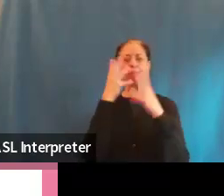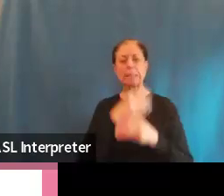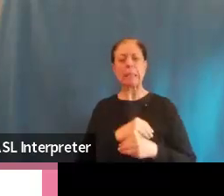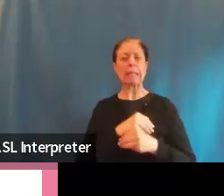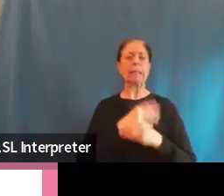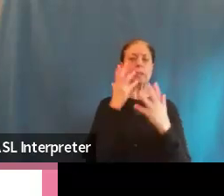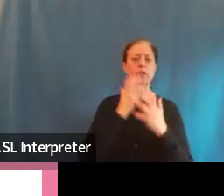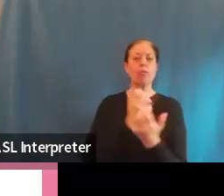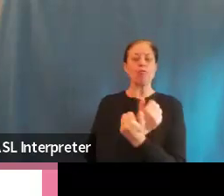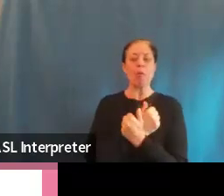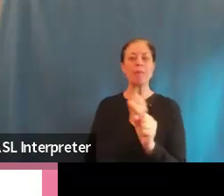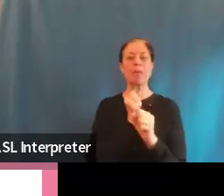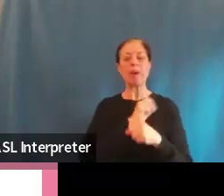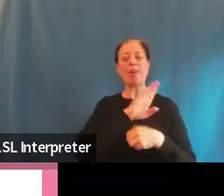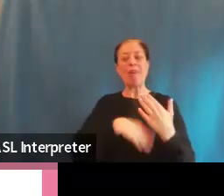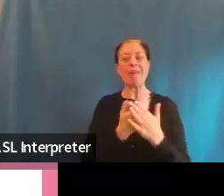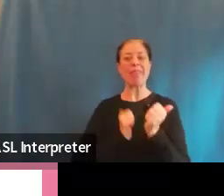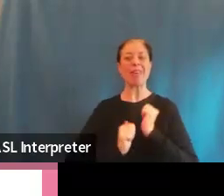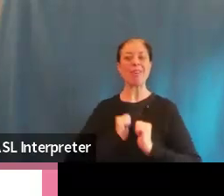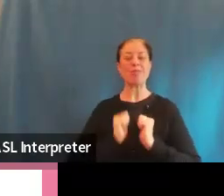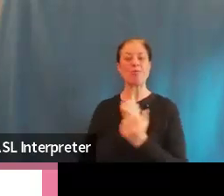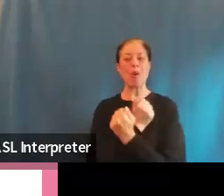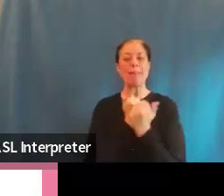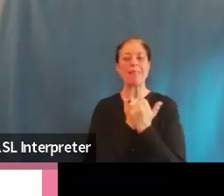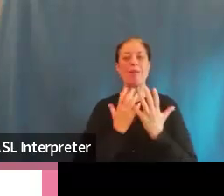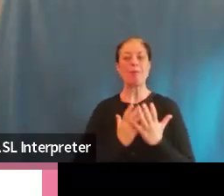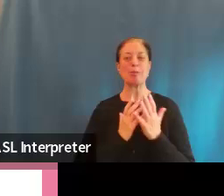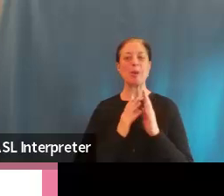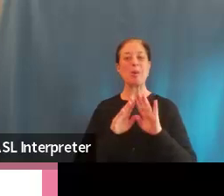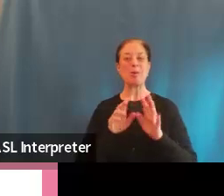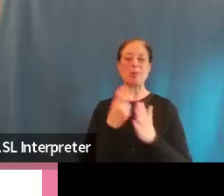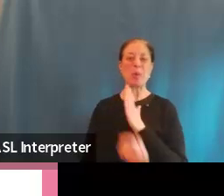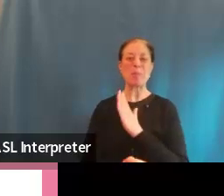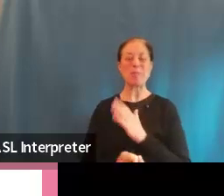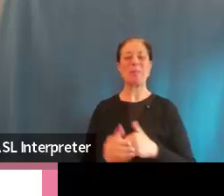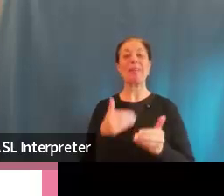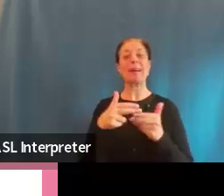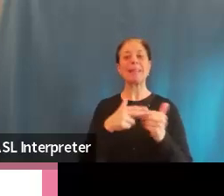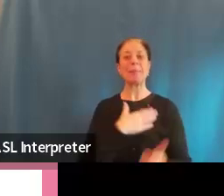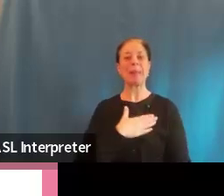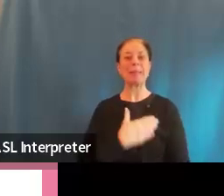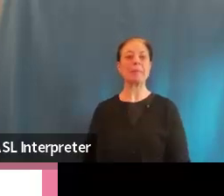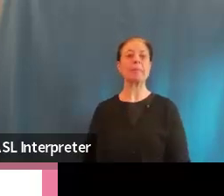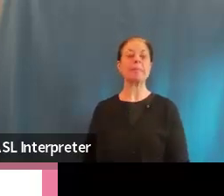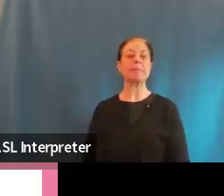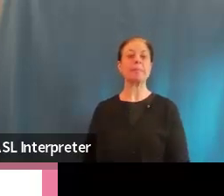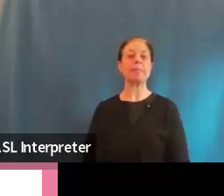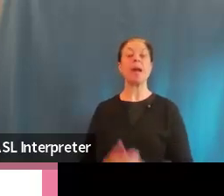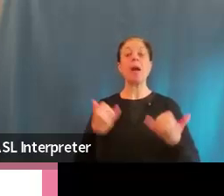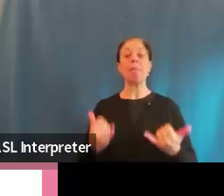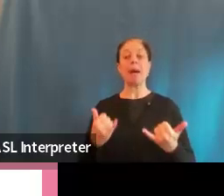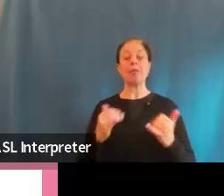dark romance that make all the theater and romance lovers swoon. Next slide, please. A